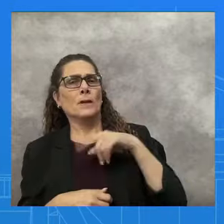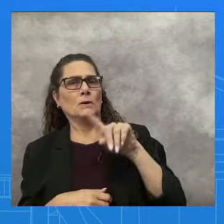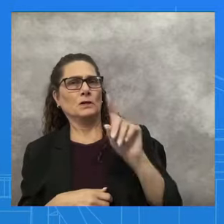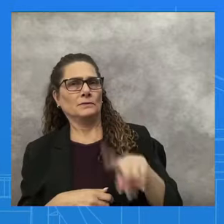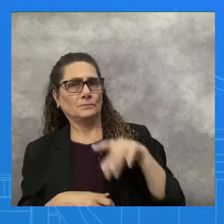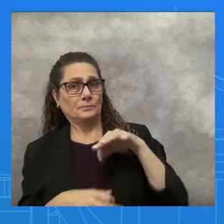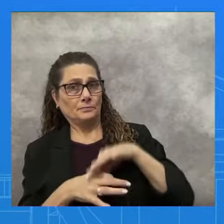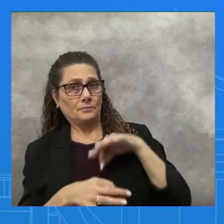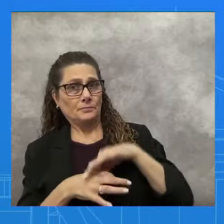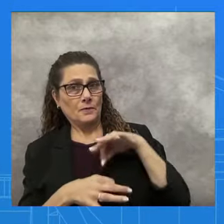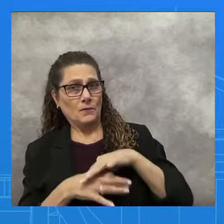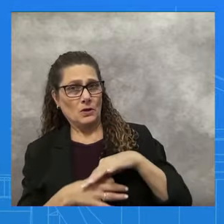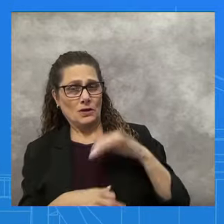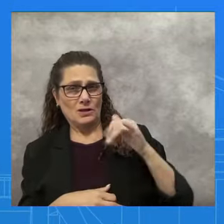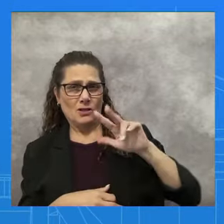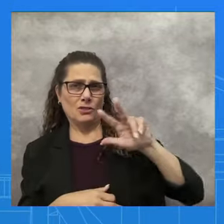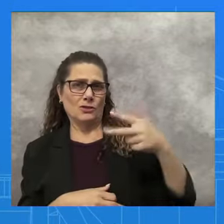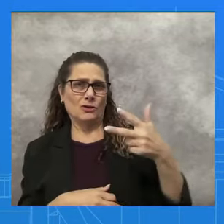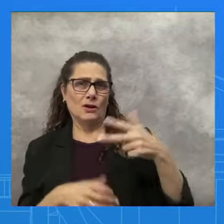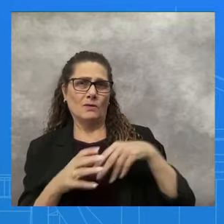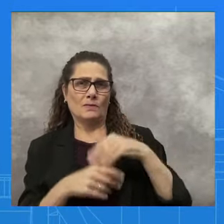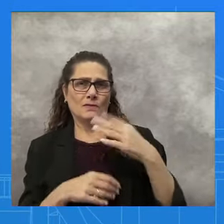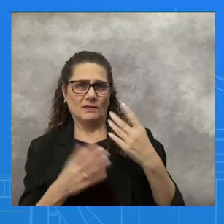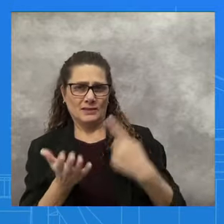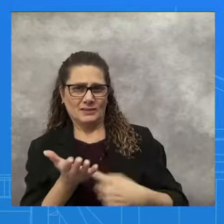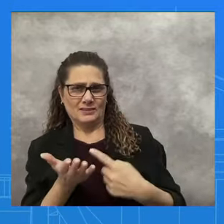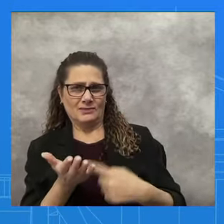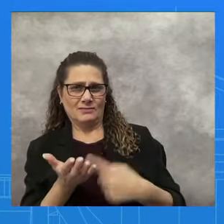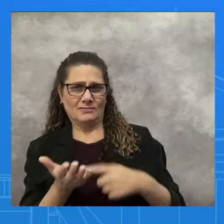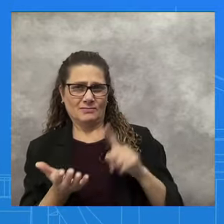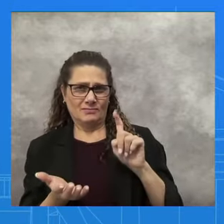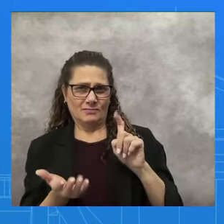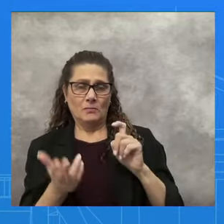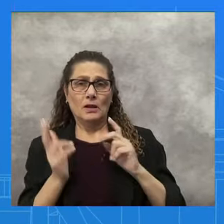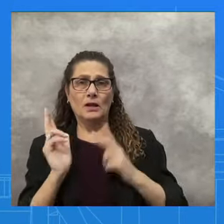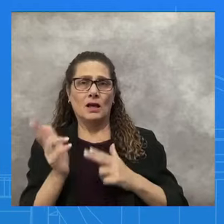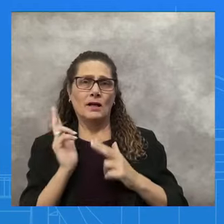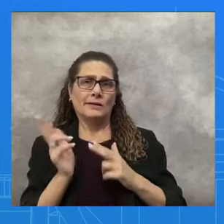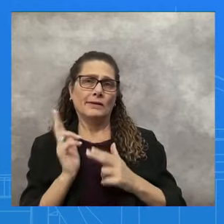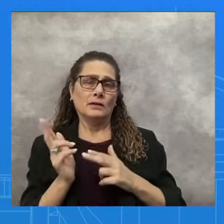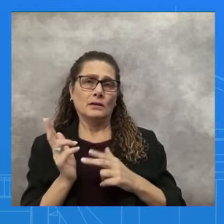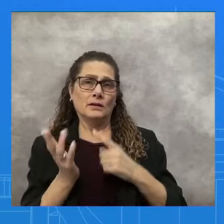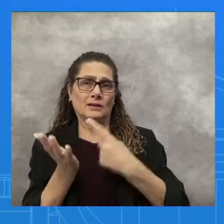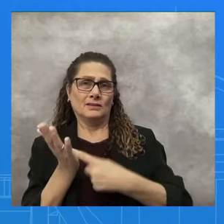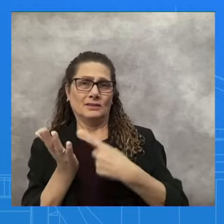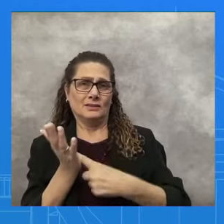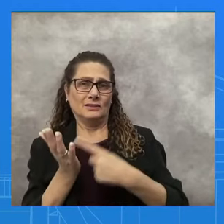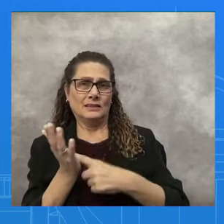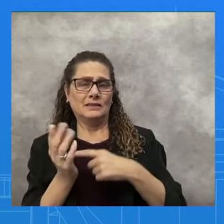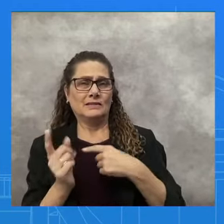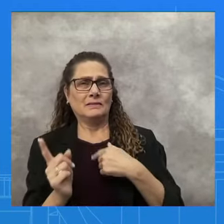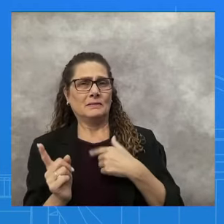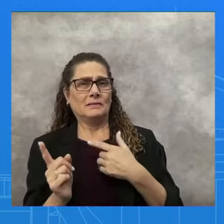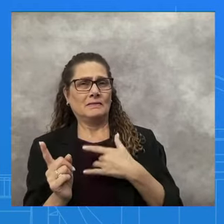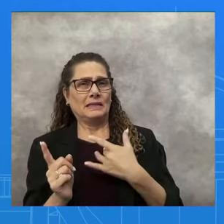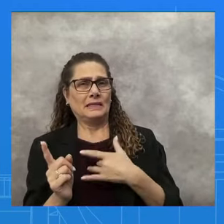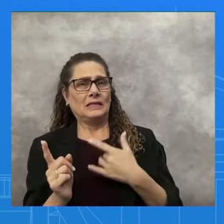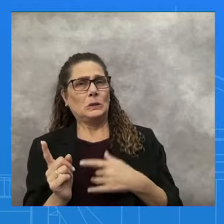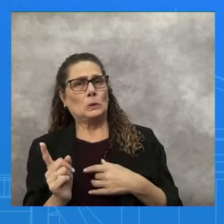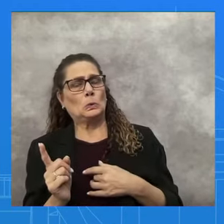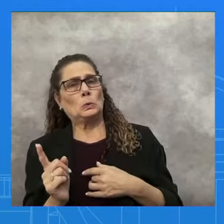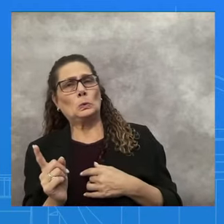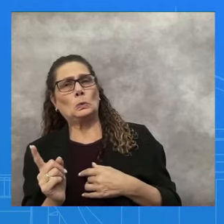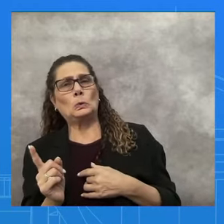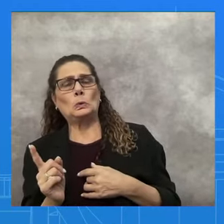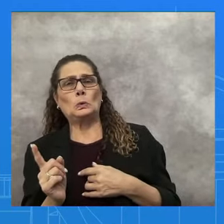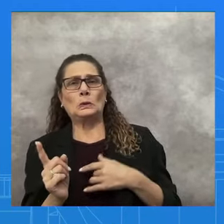it's polarizing. The gun issue is it's a very sensitive issue. You have Republicans and the gun